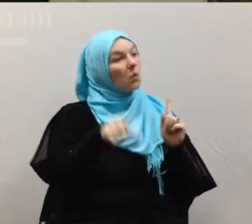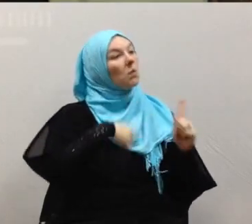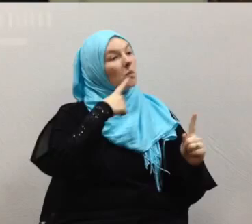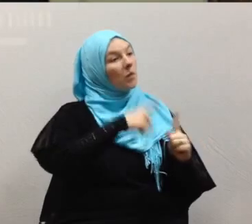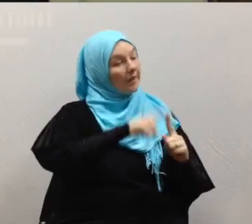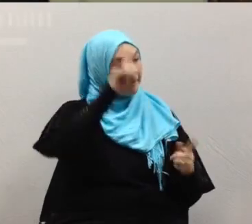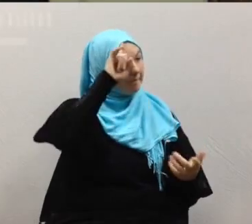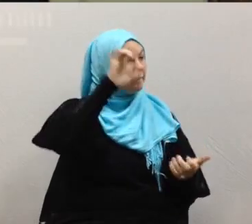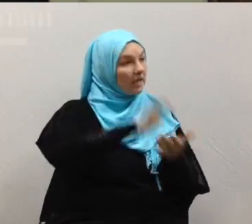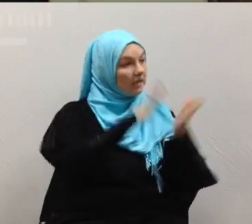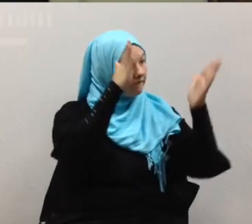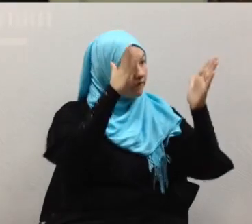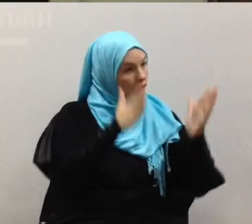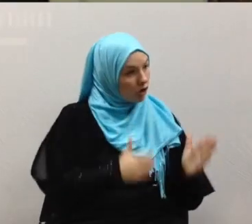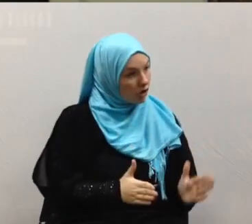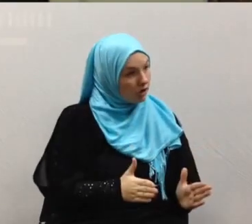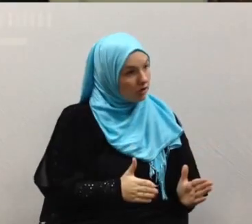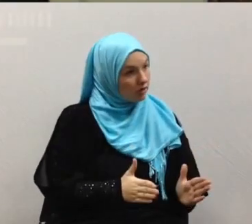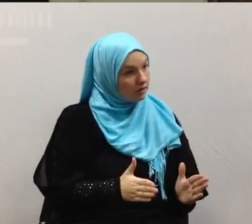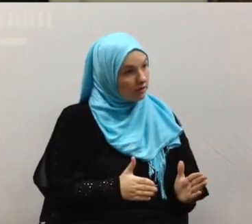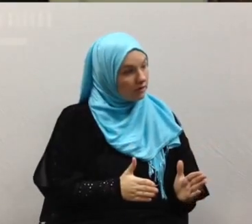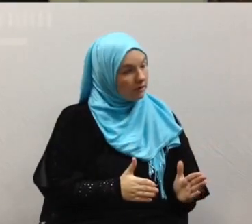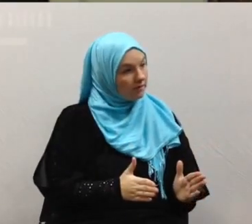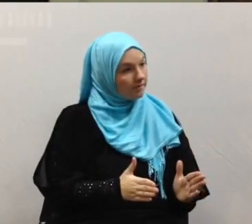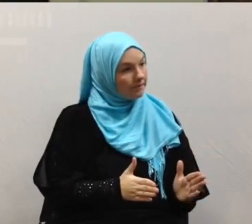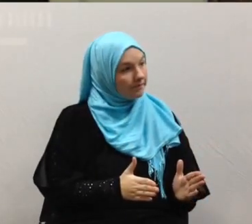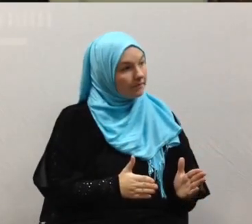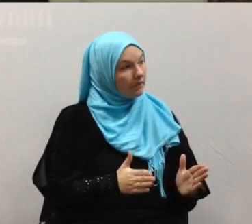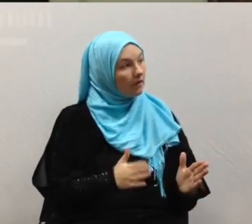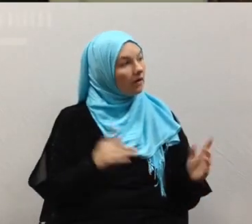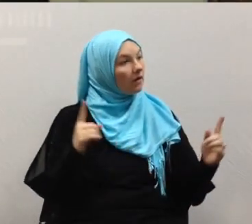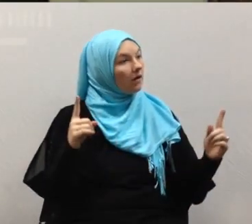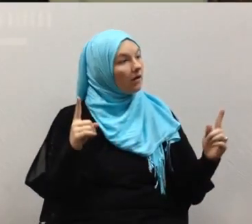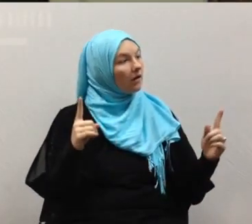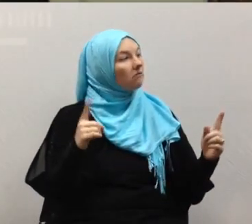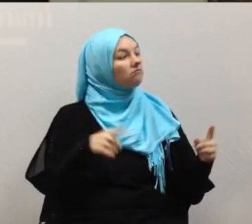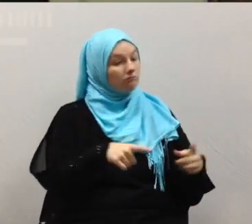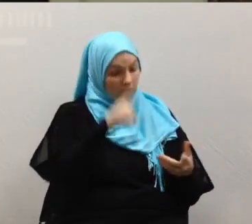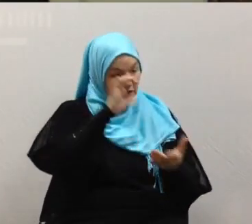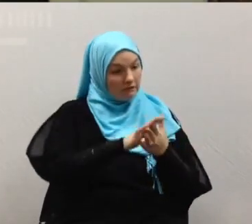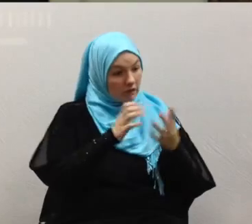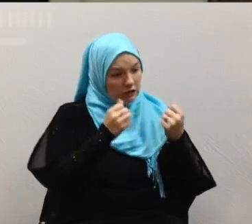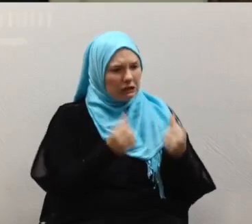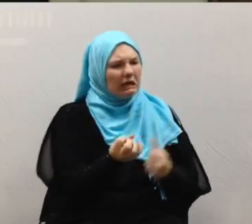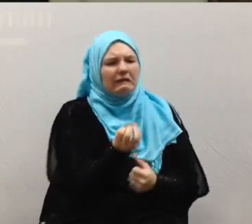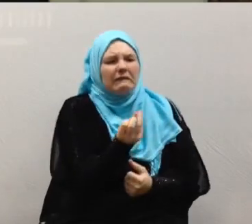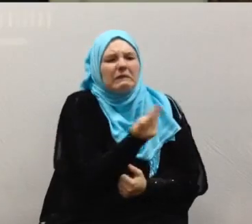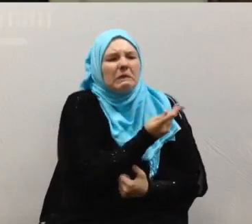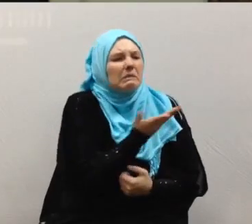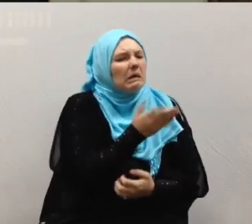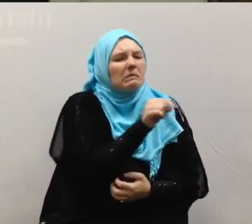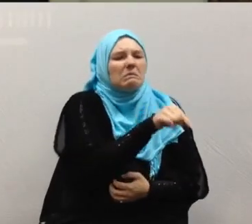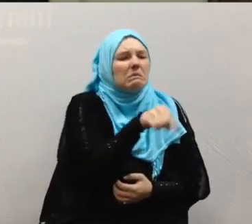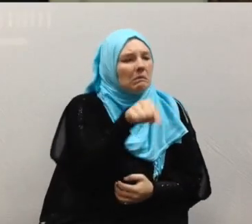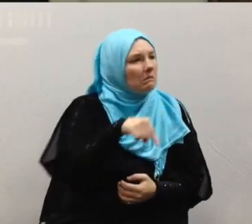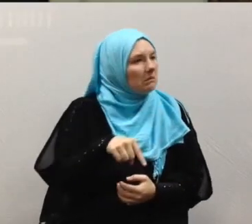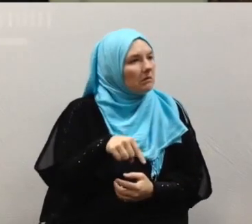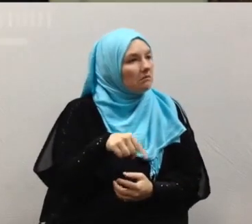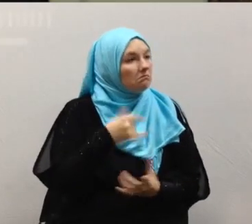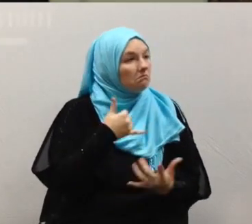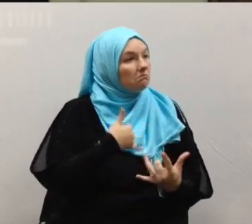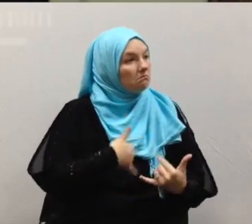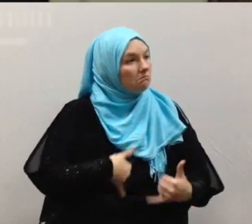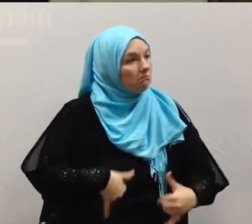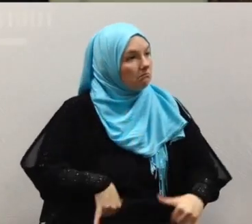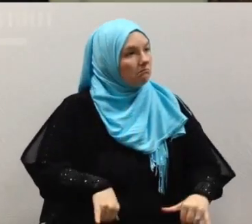disbelievers, and the believers, no matter how few they may be, but they are standing on grounds of truth